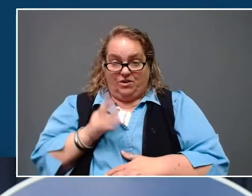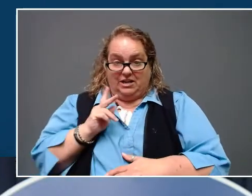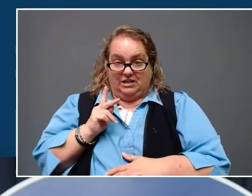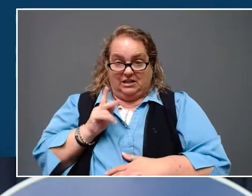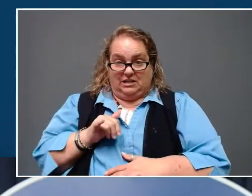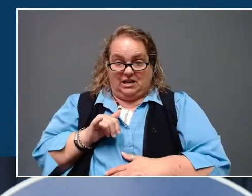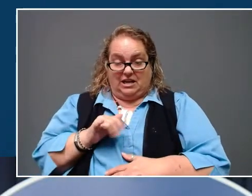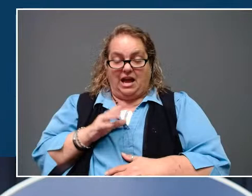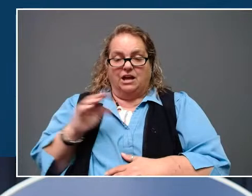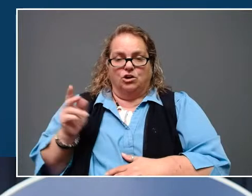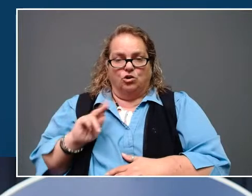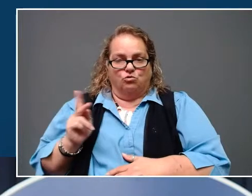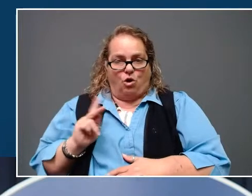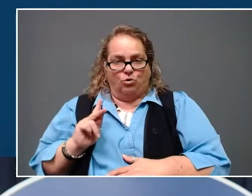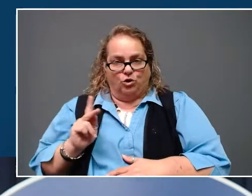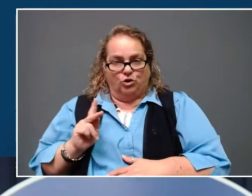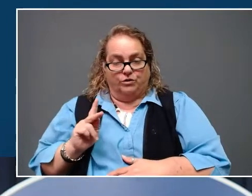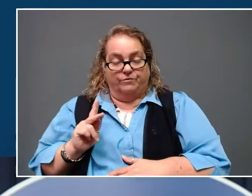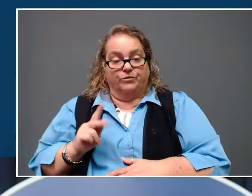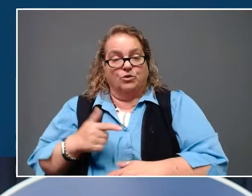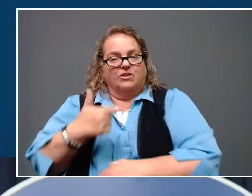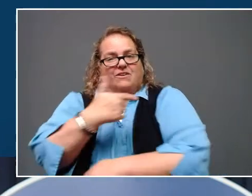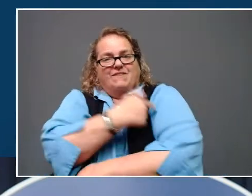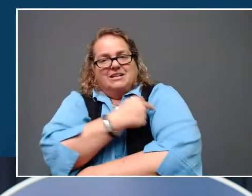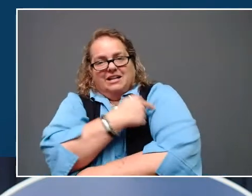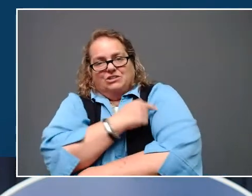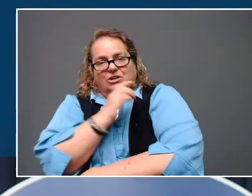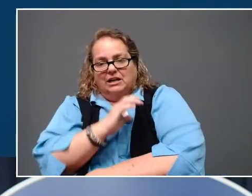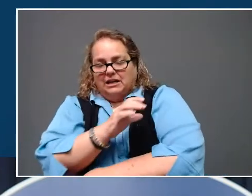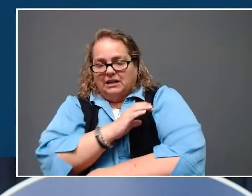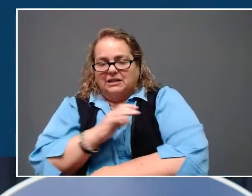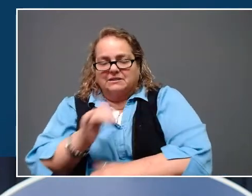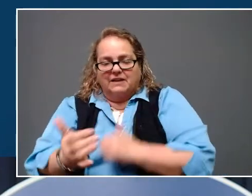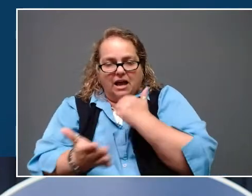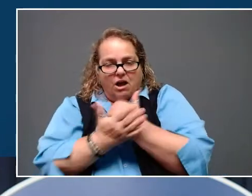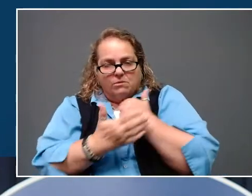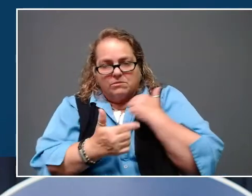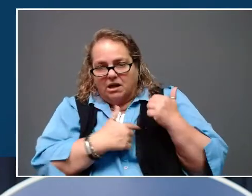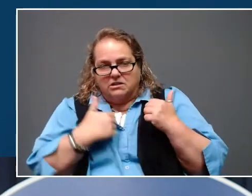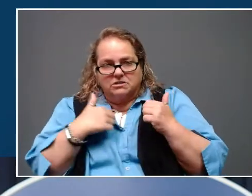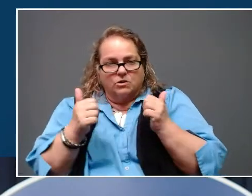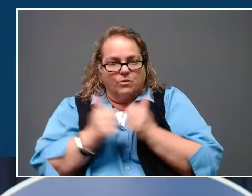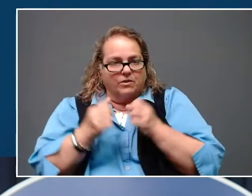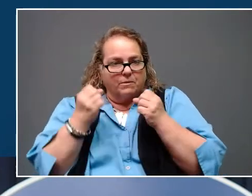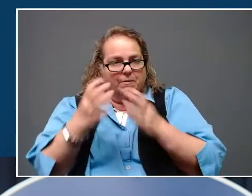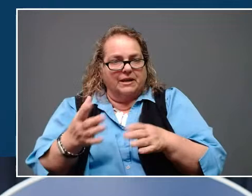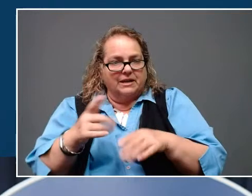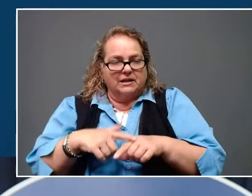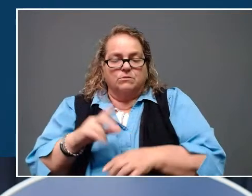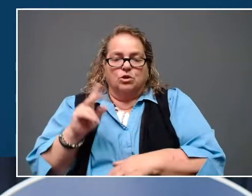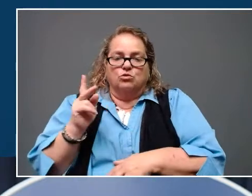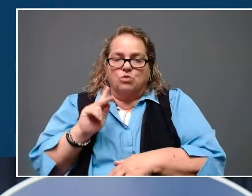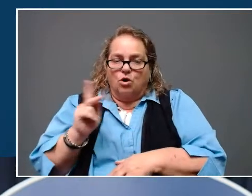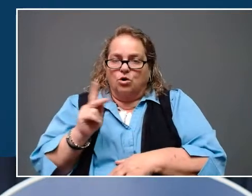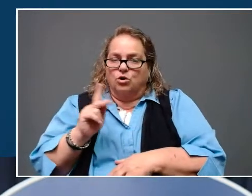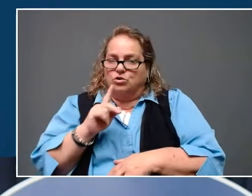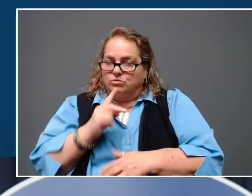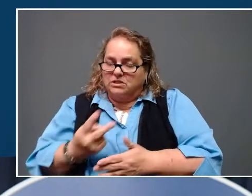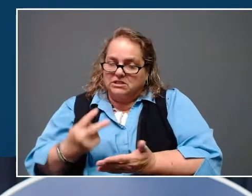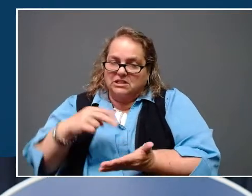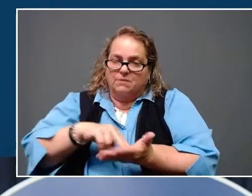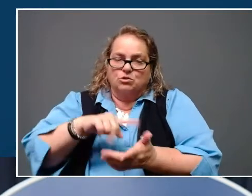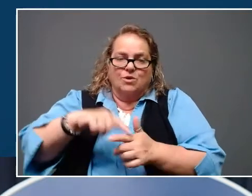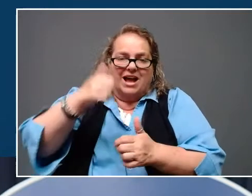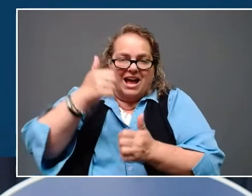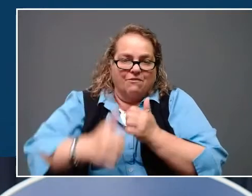Kroger. To the vaccination clinics they helped us with time and time again. Kroger has stepped up to the Everybody Counts pilot